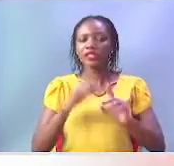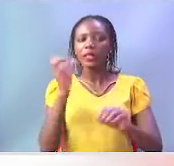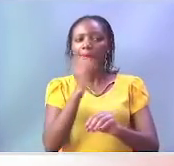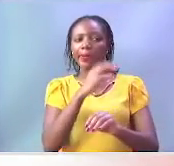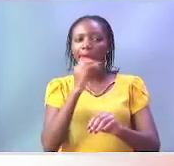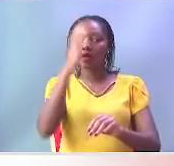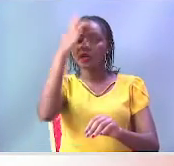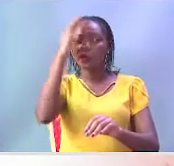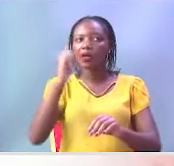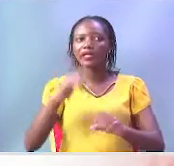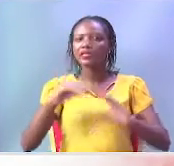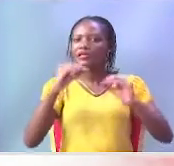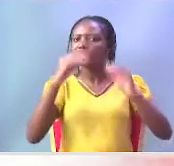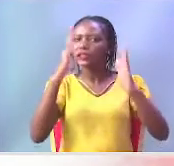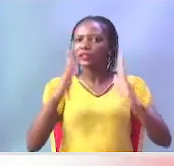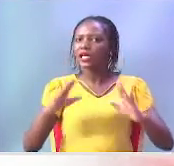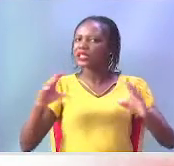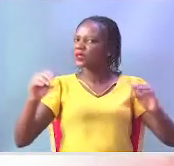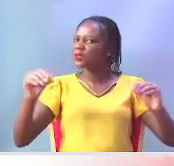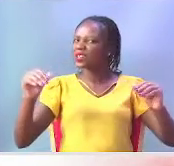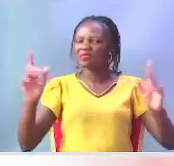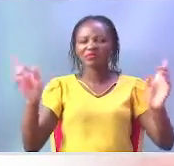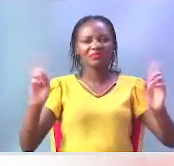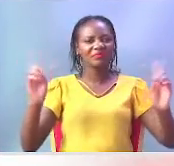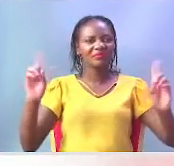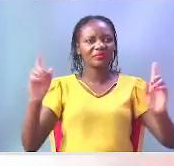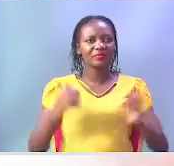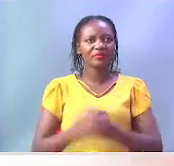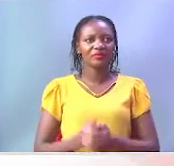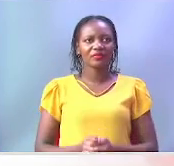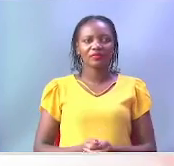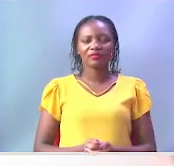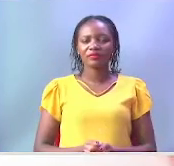of qualified teachers. Mabati yenyewe ni pole.